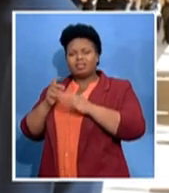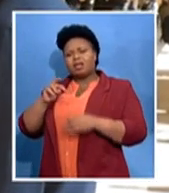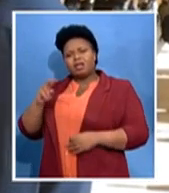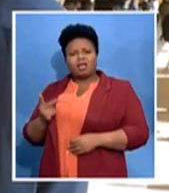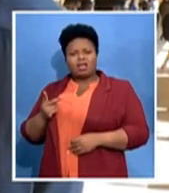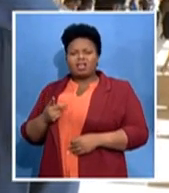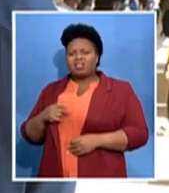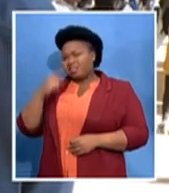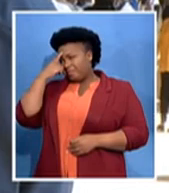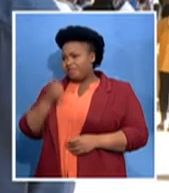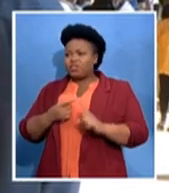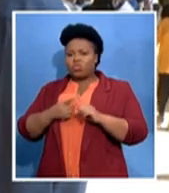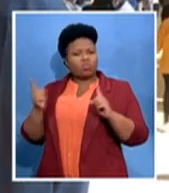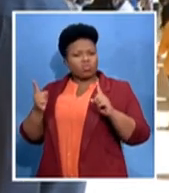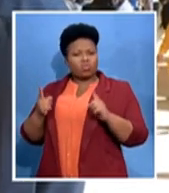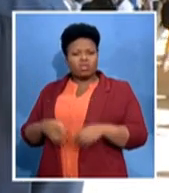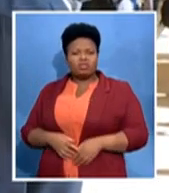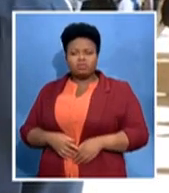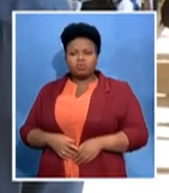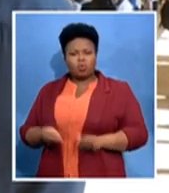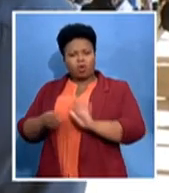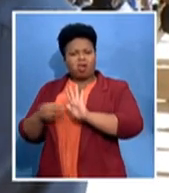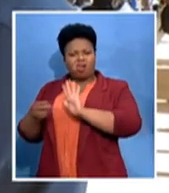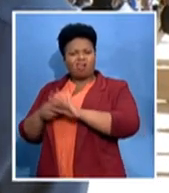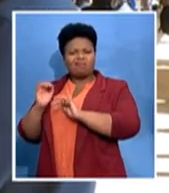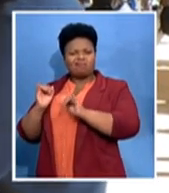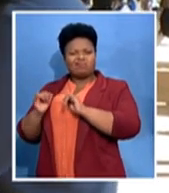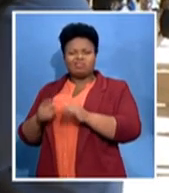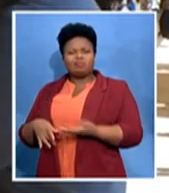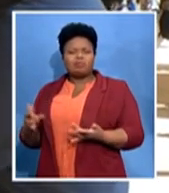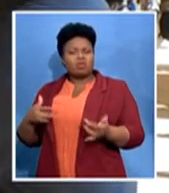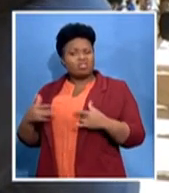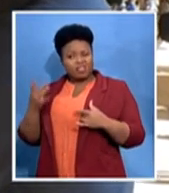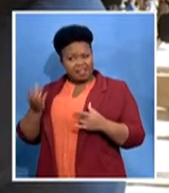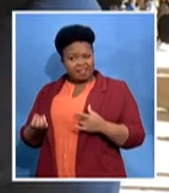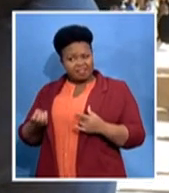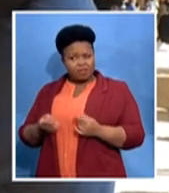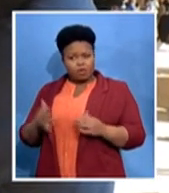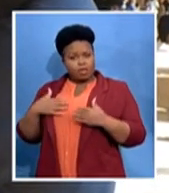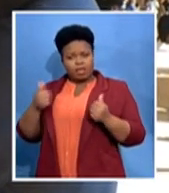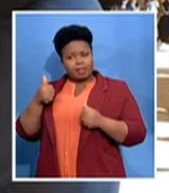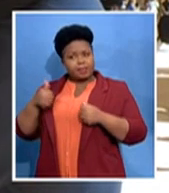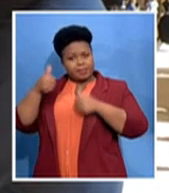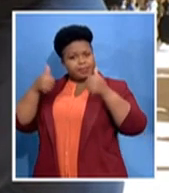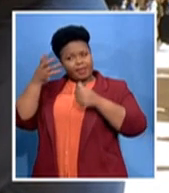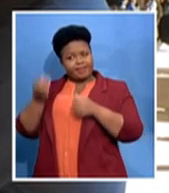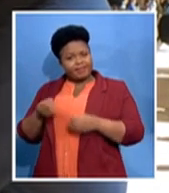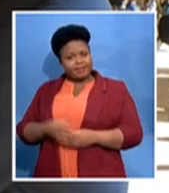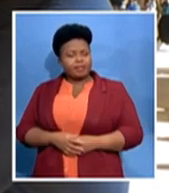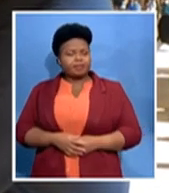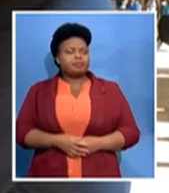that something that also worries you as health officials or authorities? I think we must thank the Premier,